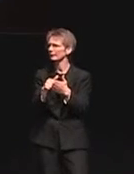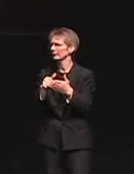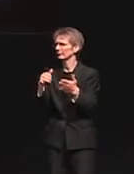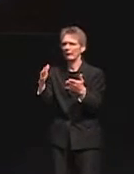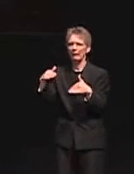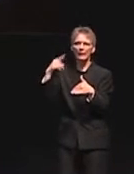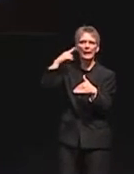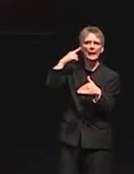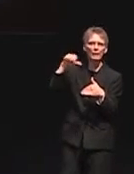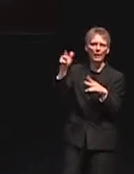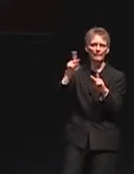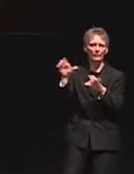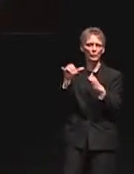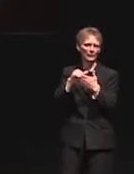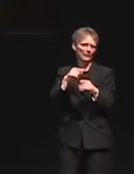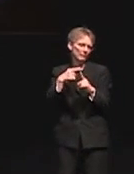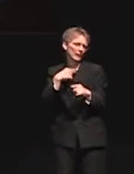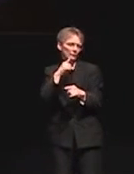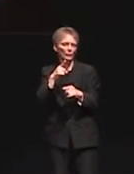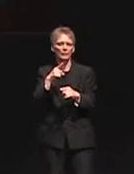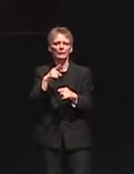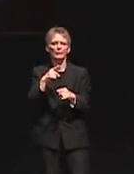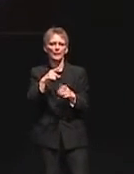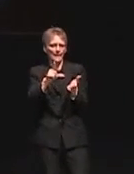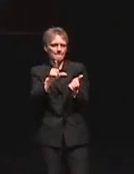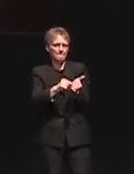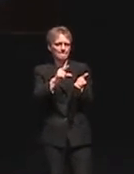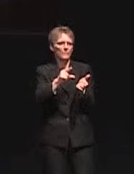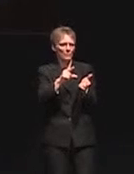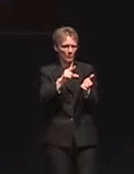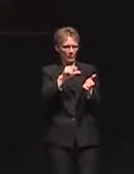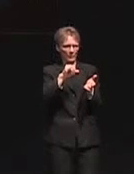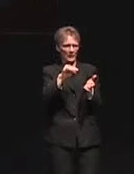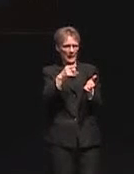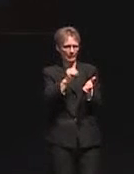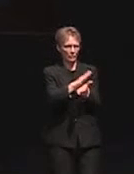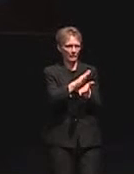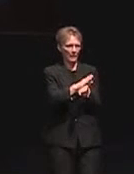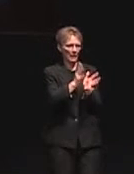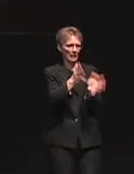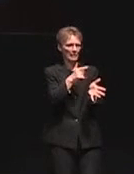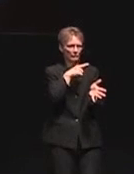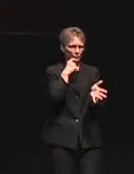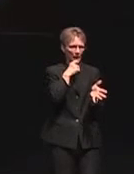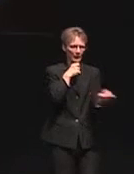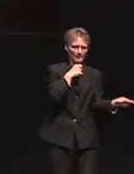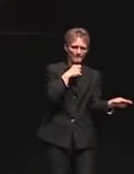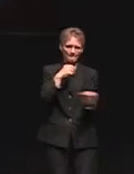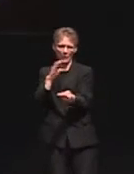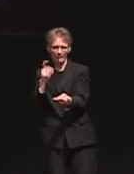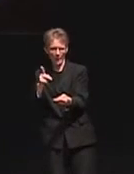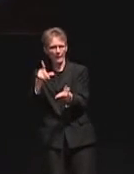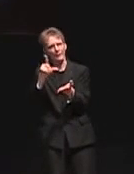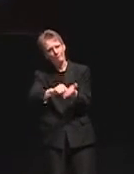anybody doing, but I'm sure people are doing it. Print the image on a piece of paper, let it dry, put it back in the printer, and print another image on top